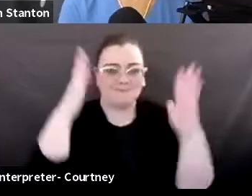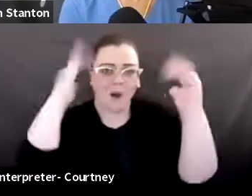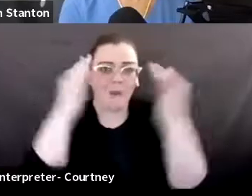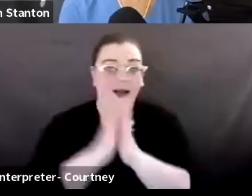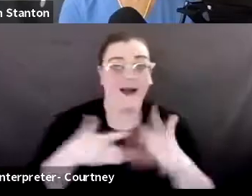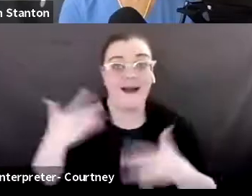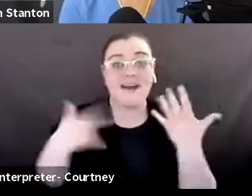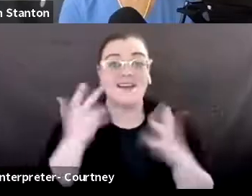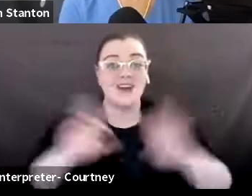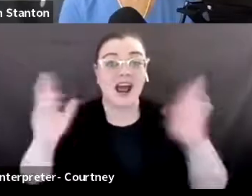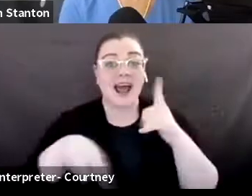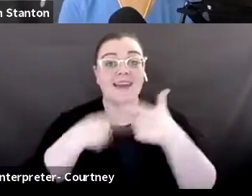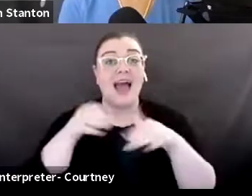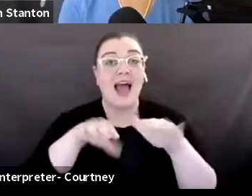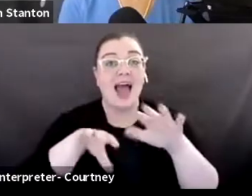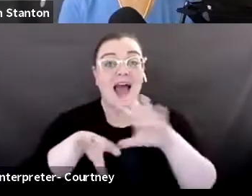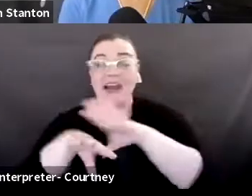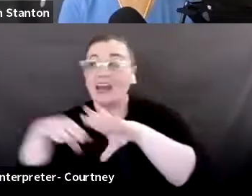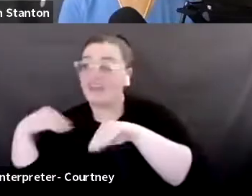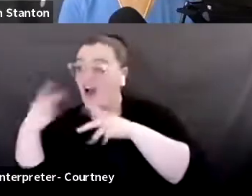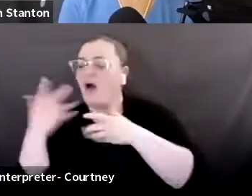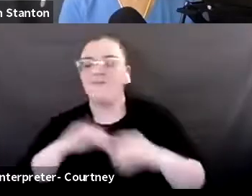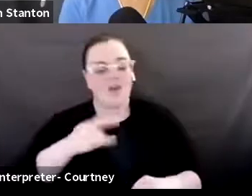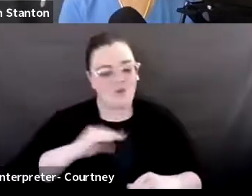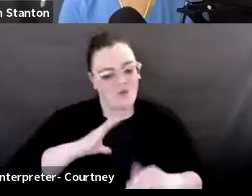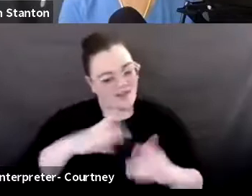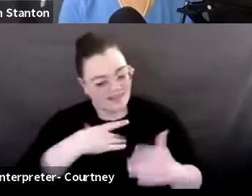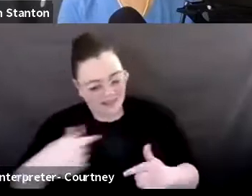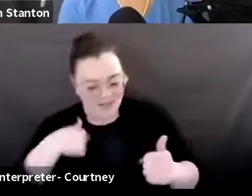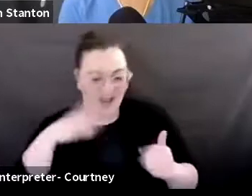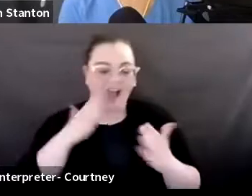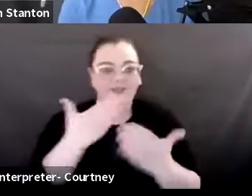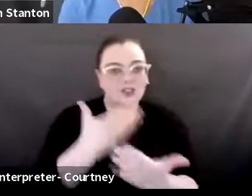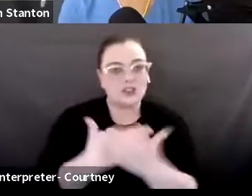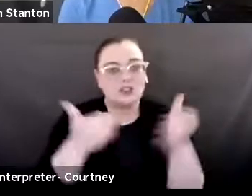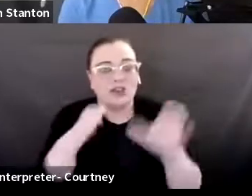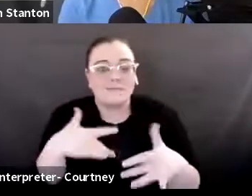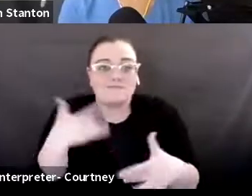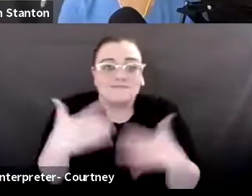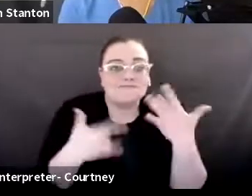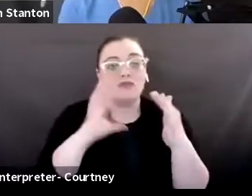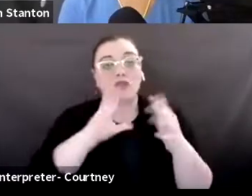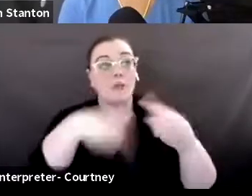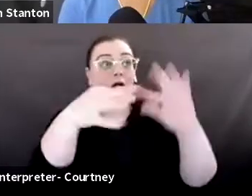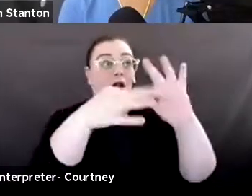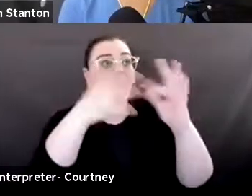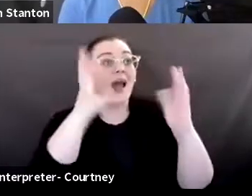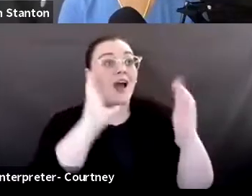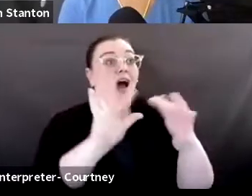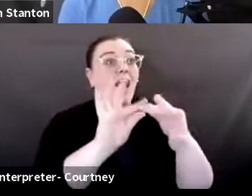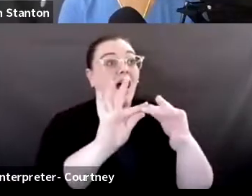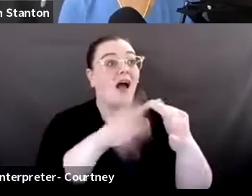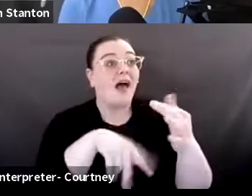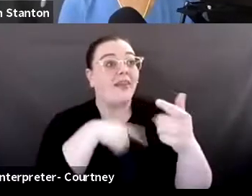then they would leave and go, I really think they like me. I really think, there's going to be a shot. They're talking about maybe putting, and then they would never get the